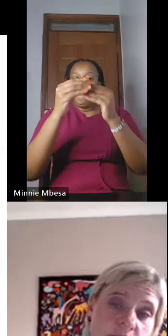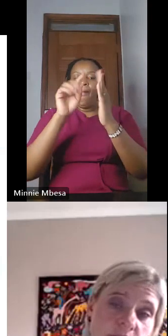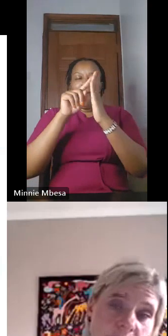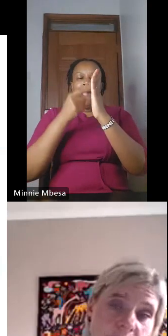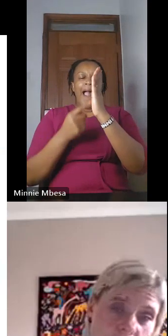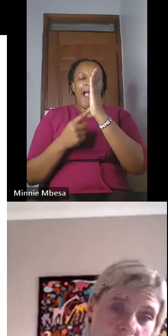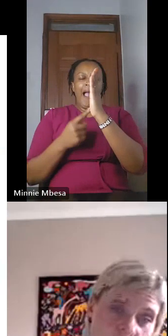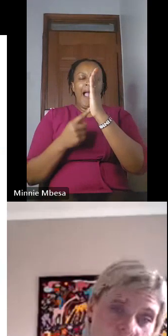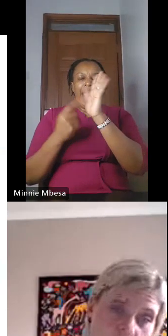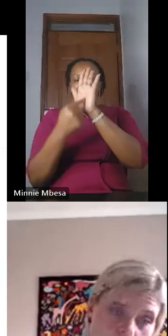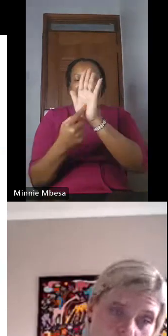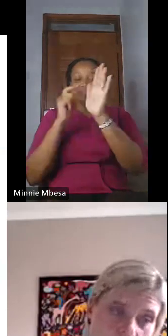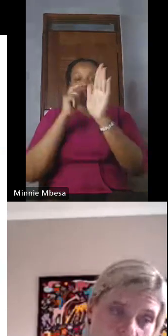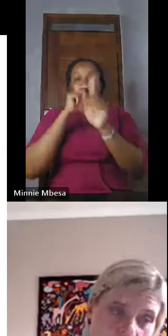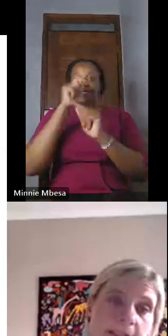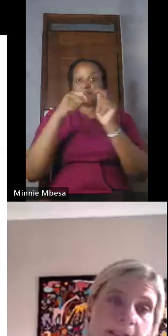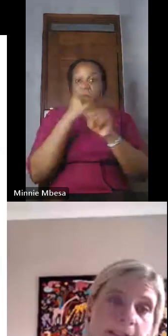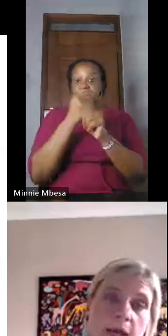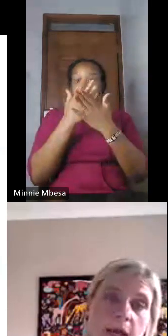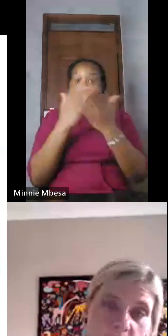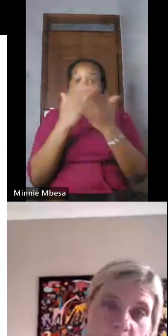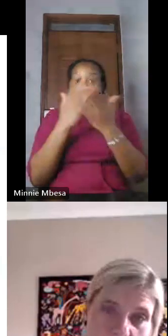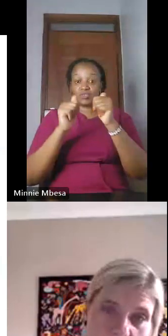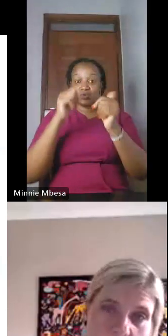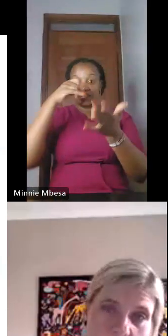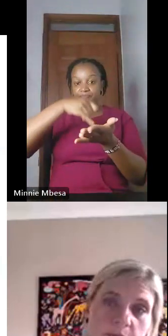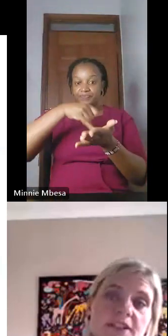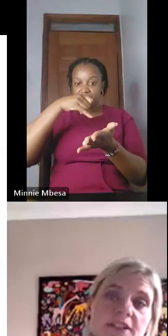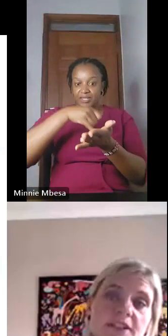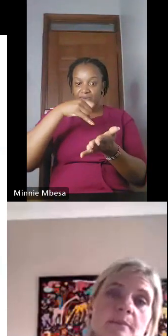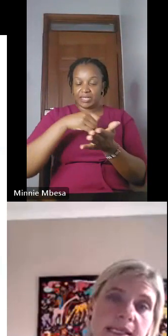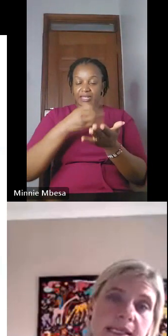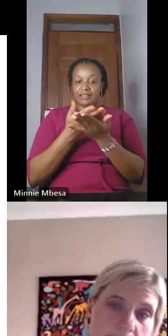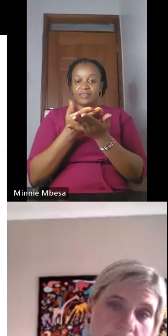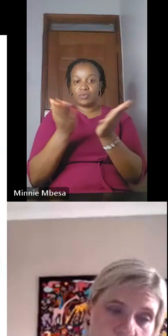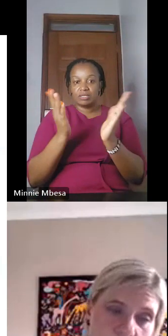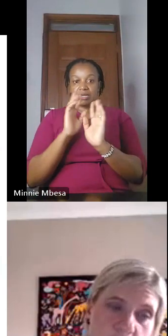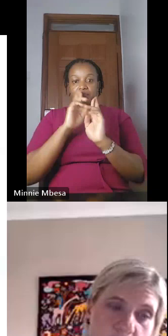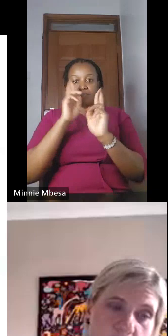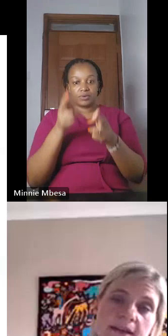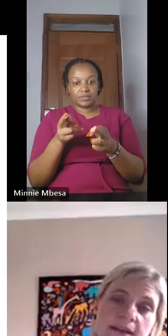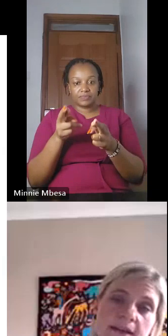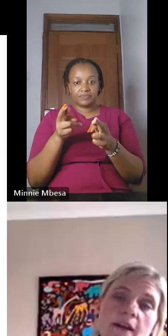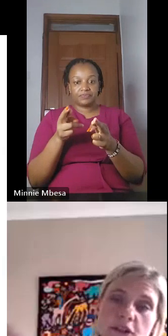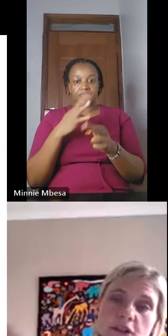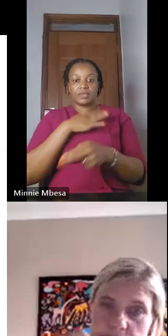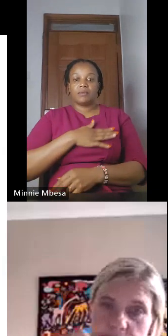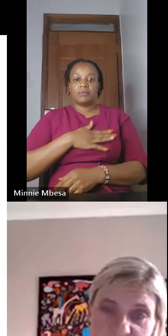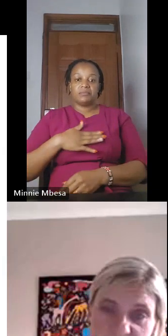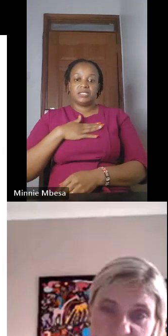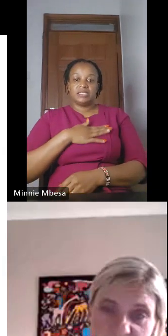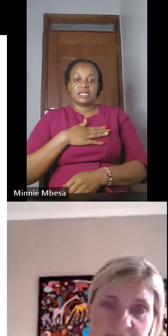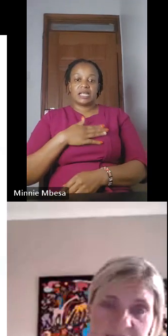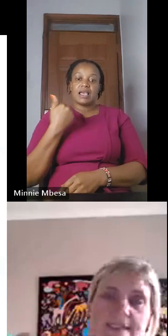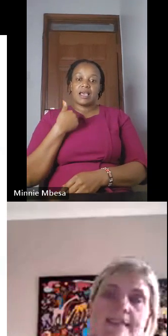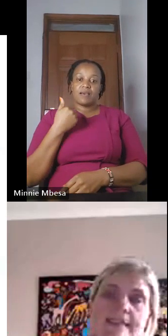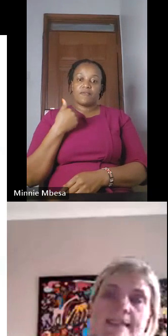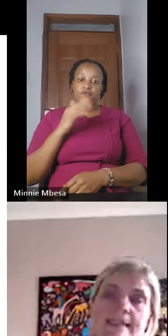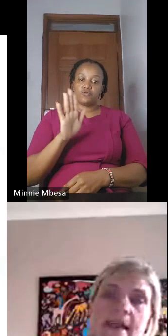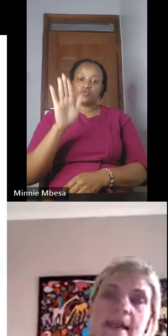need to include in that referee report. Wherever possible, though, Mary Jane, please have your supervisor,